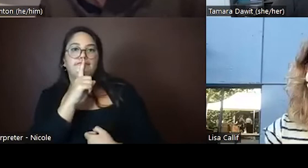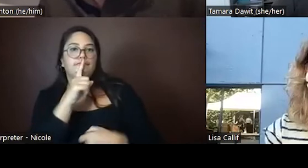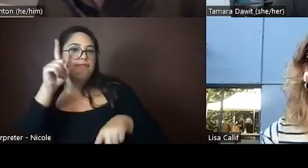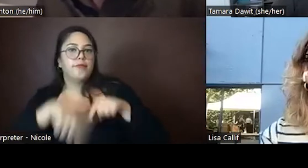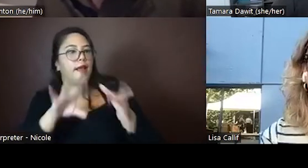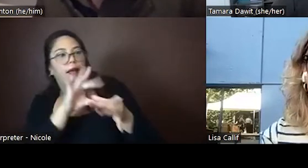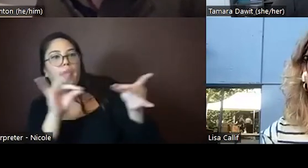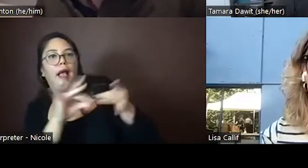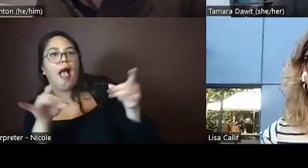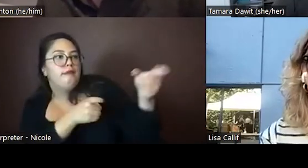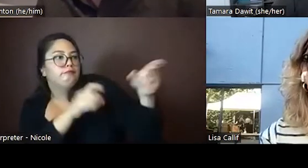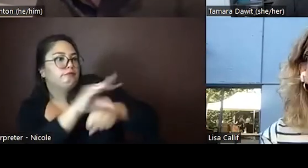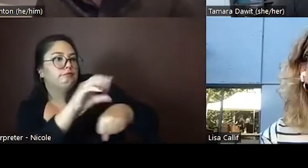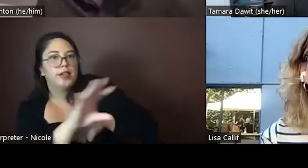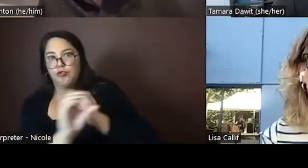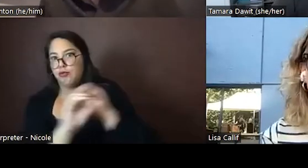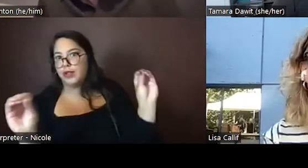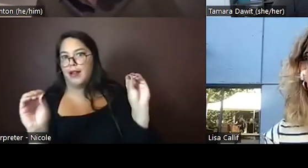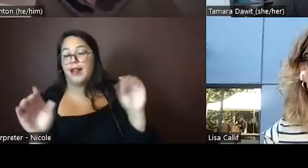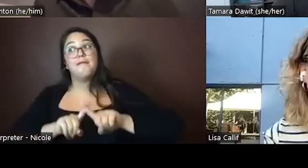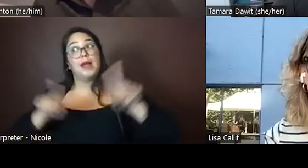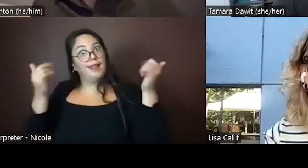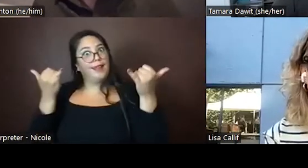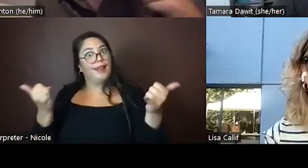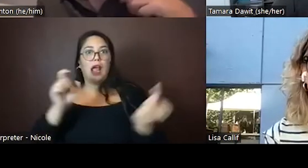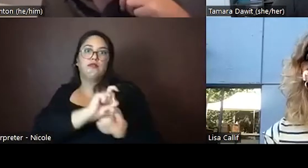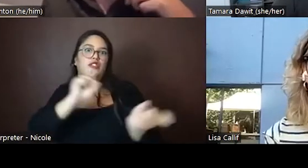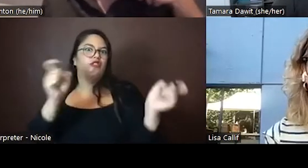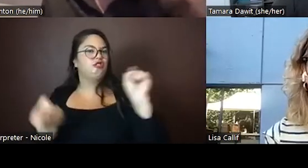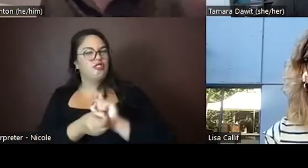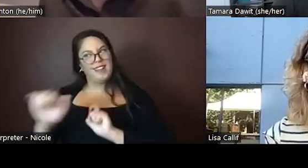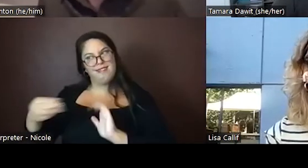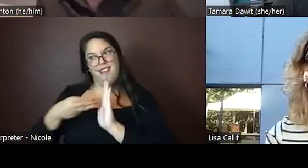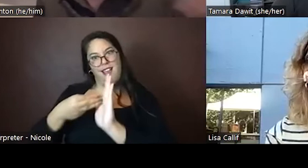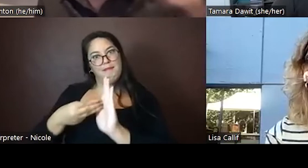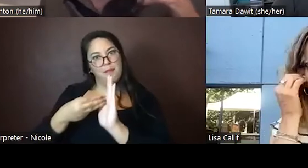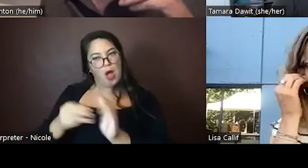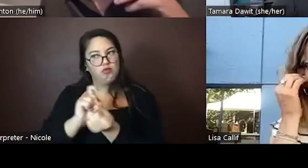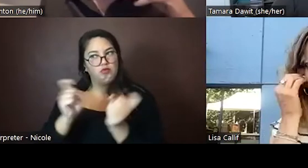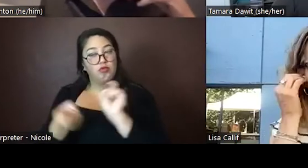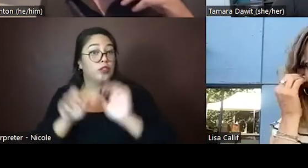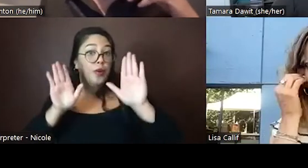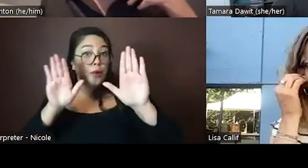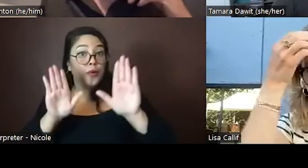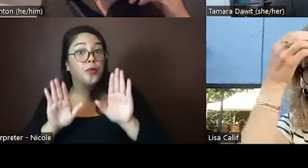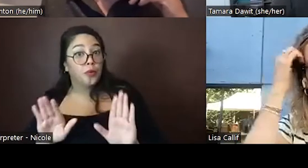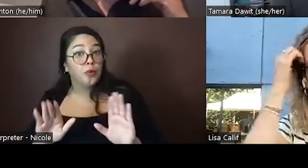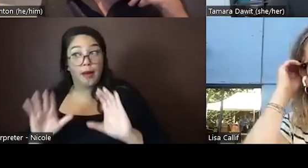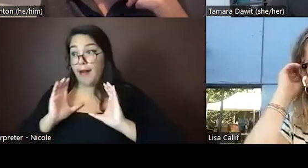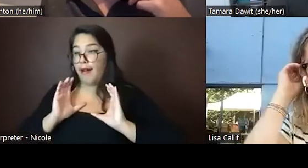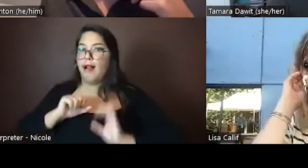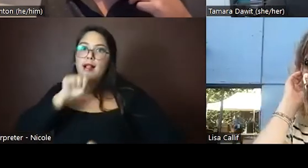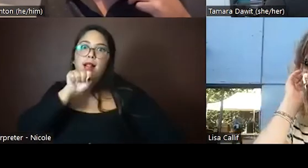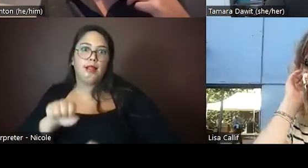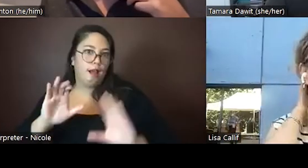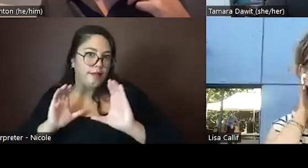was. And that those days have really changed, where that still exists. And that's wonderful. And I love when clients do movies that way, because they